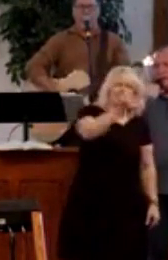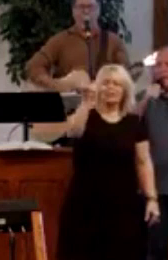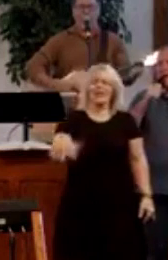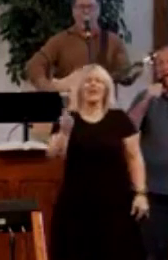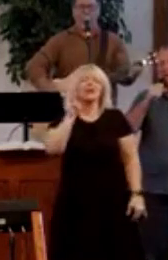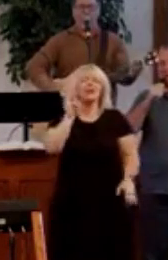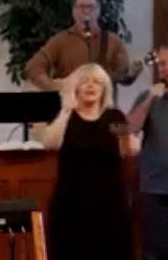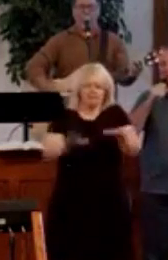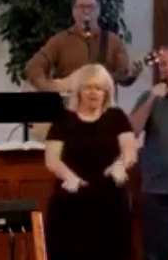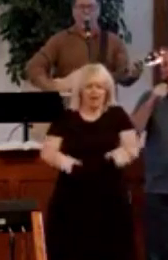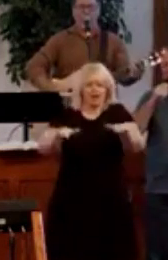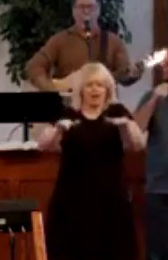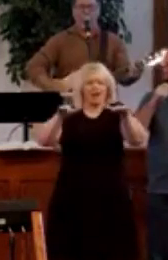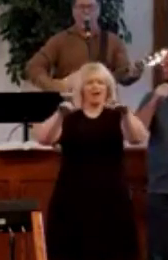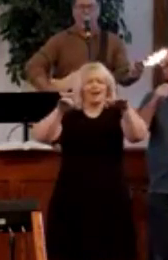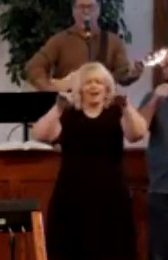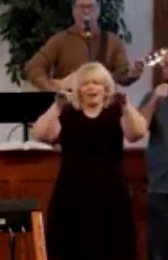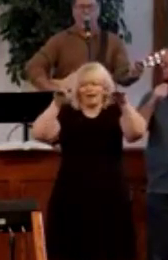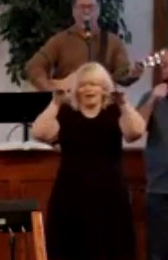and like a